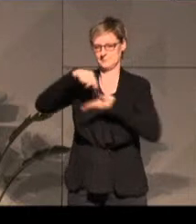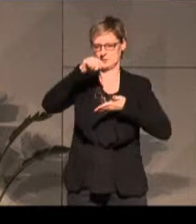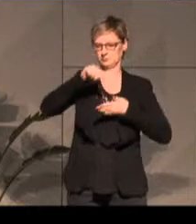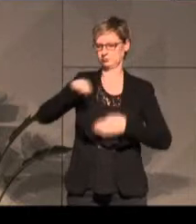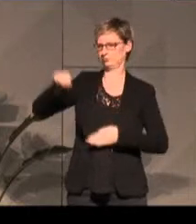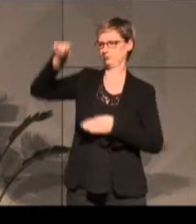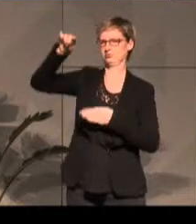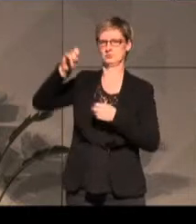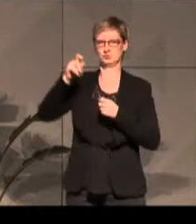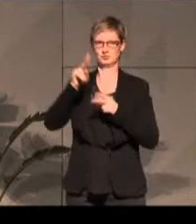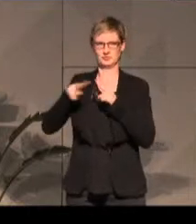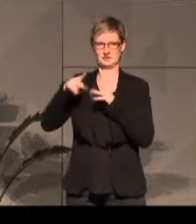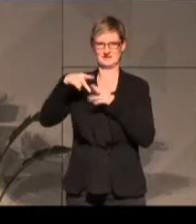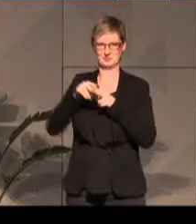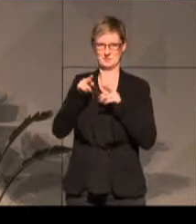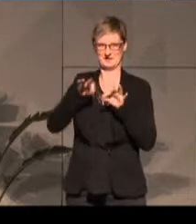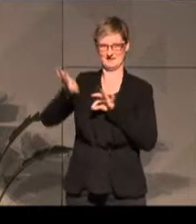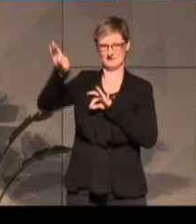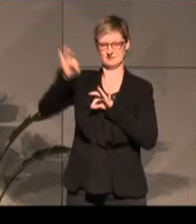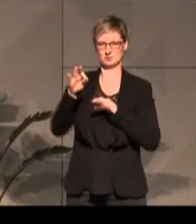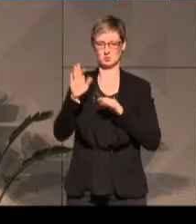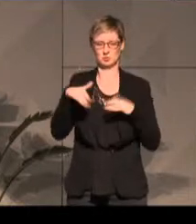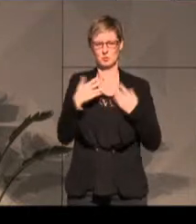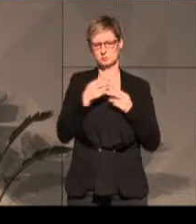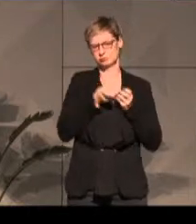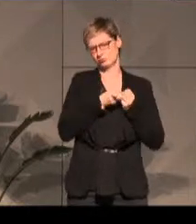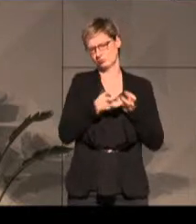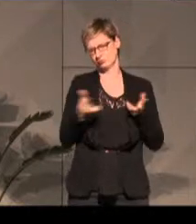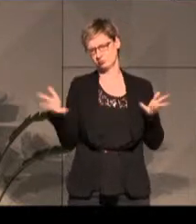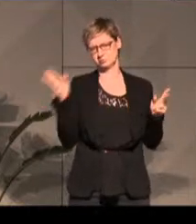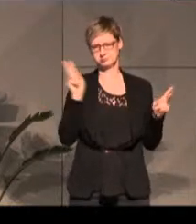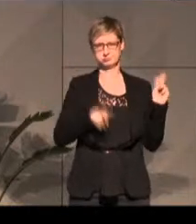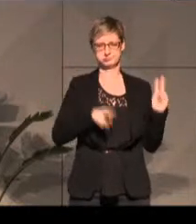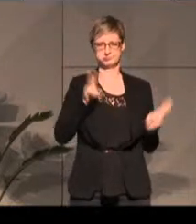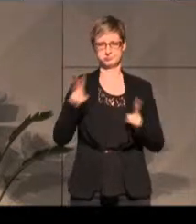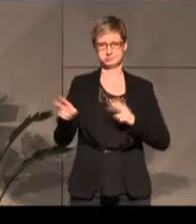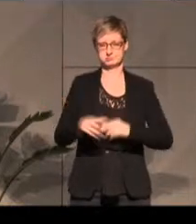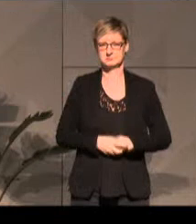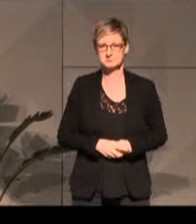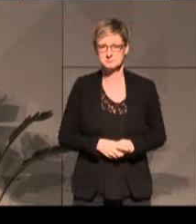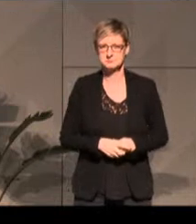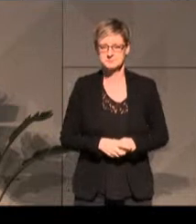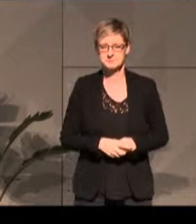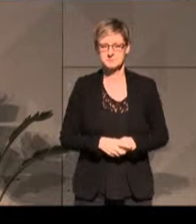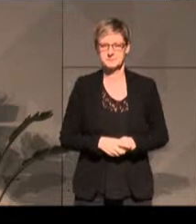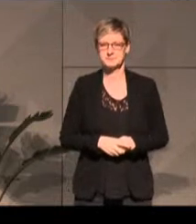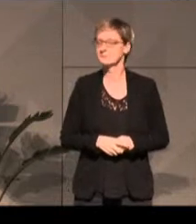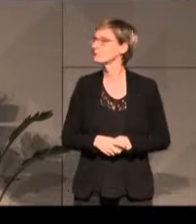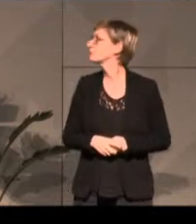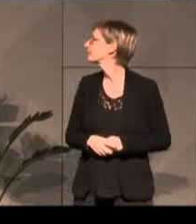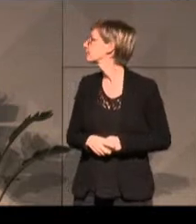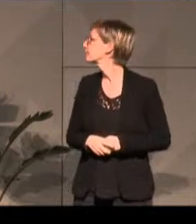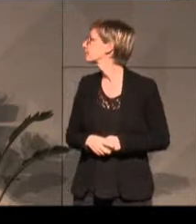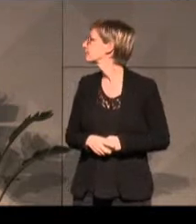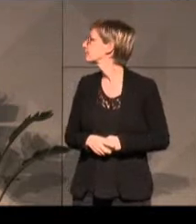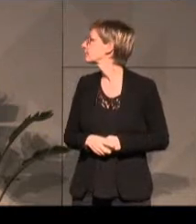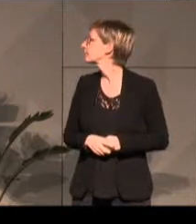it's a very comprehensive research infrastructure we placed on top of the ice cap.